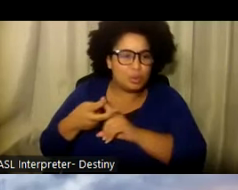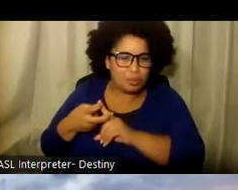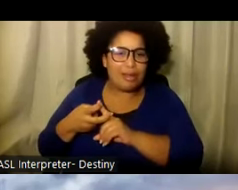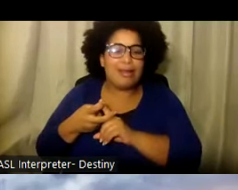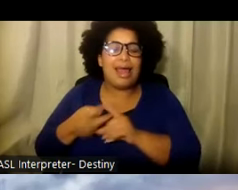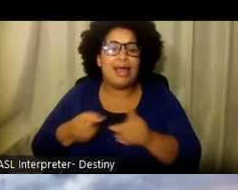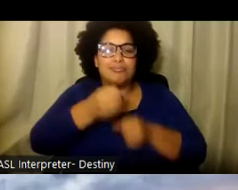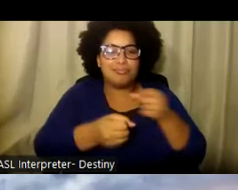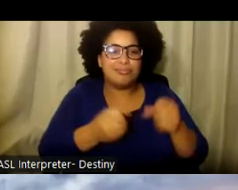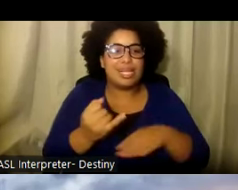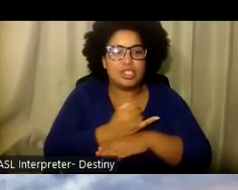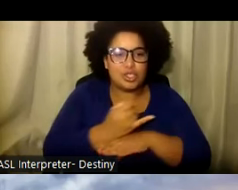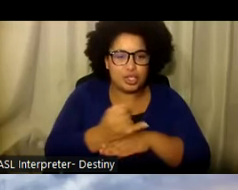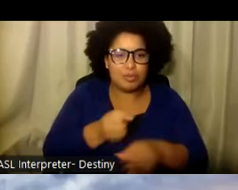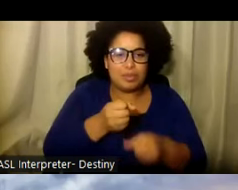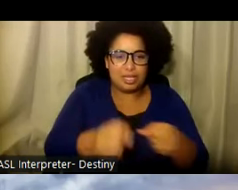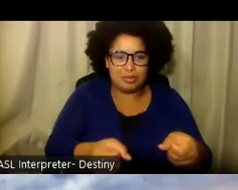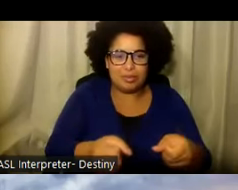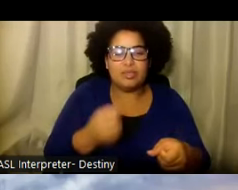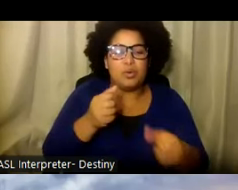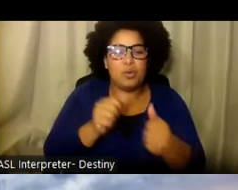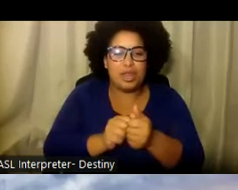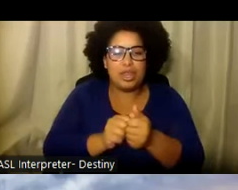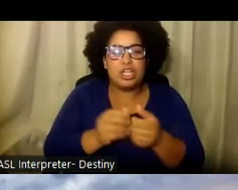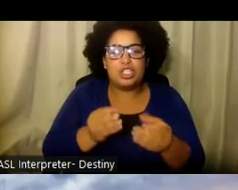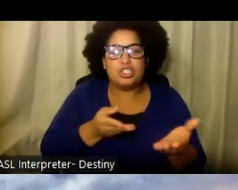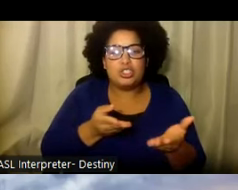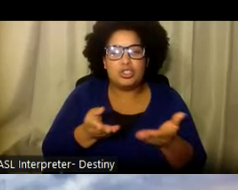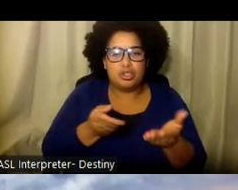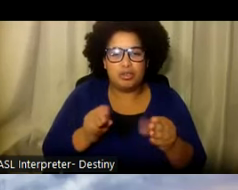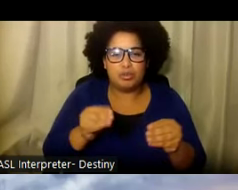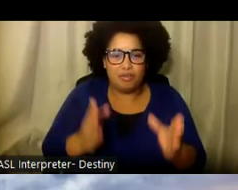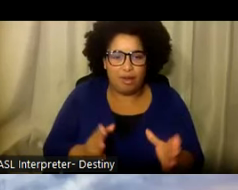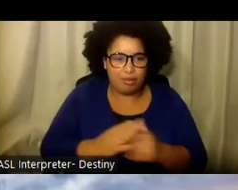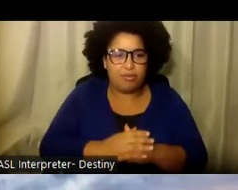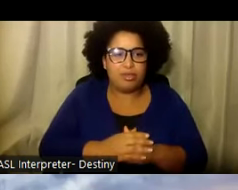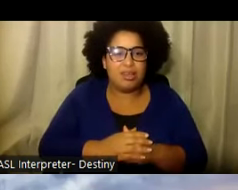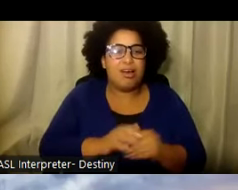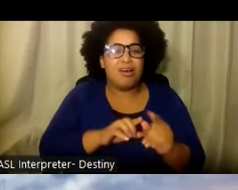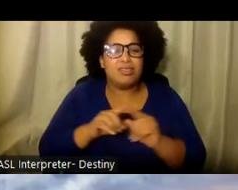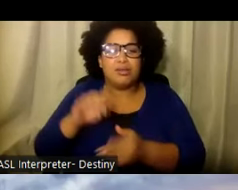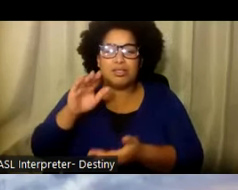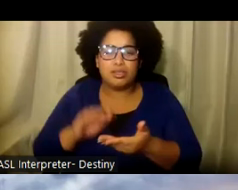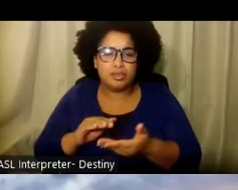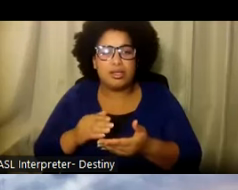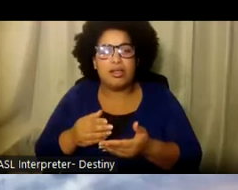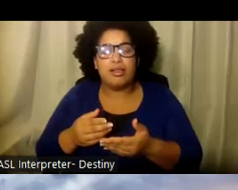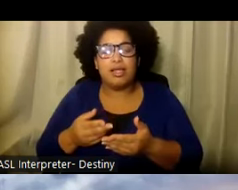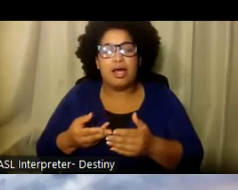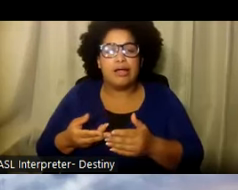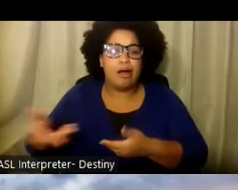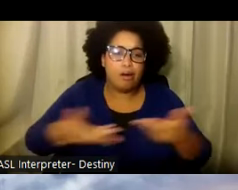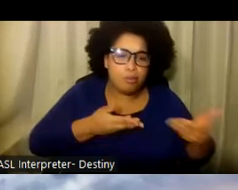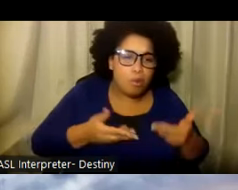having interns while alleviating the burden of recruitment, onboarding, cost of wages, and other